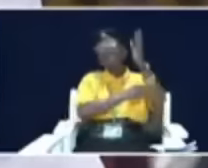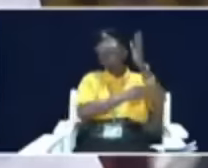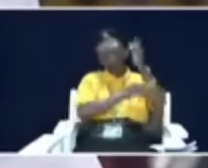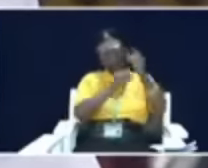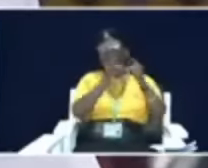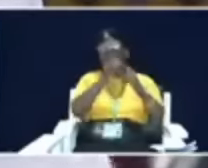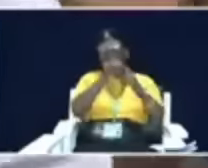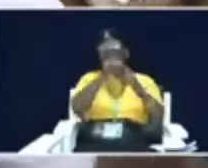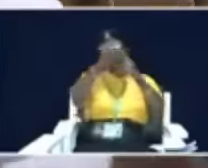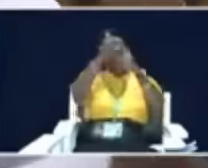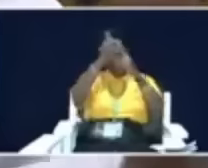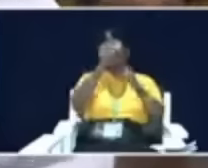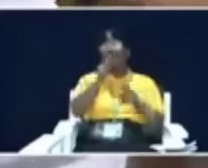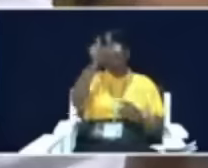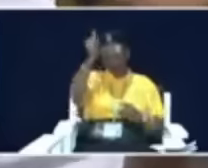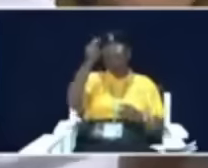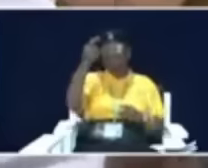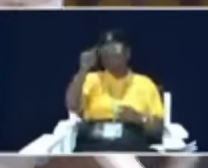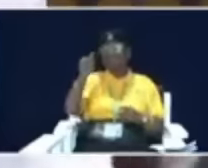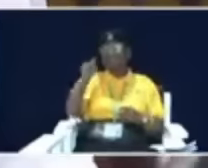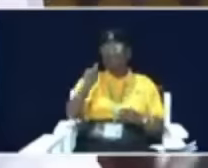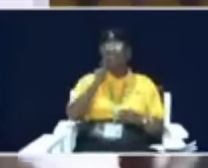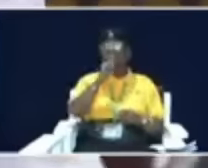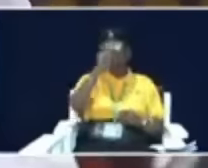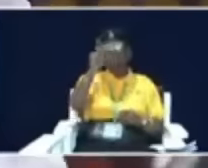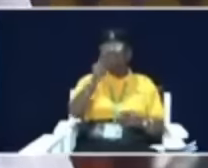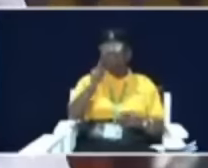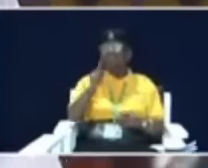specialists, the genuine ones,